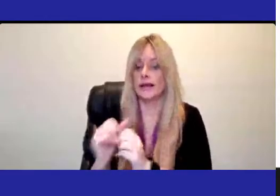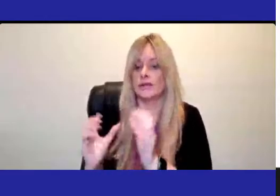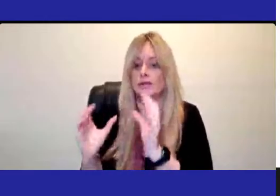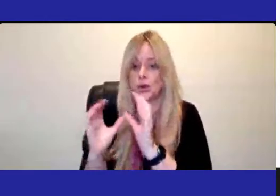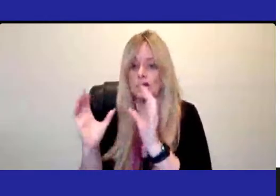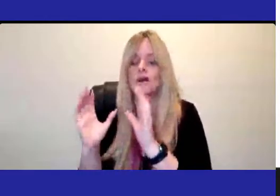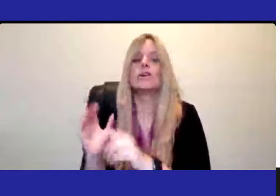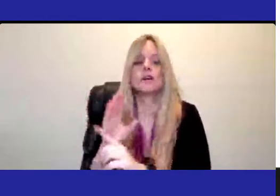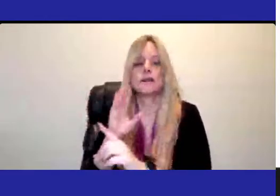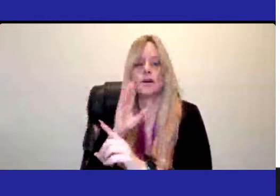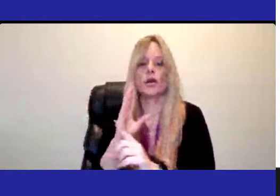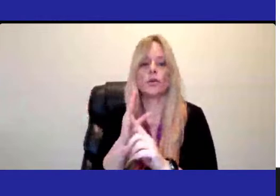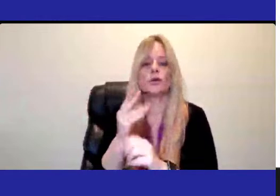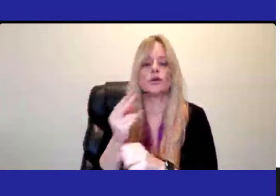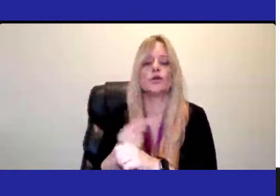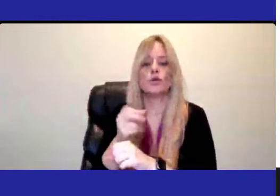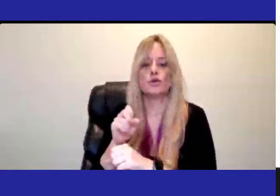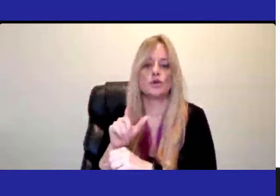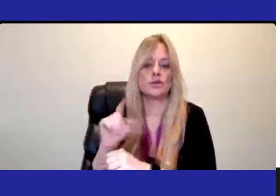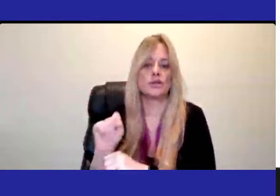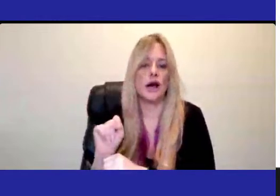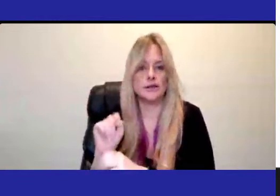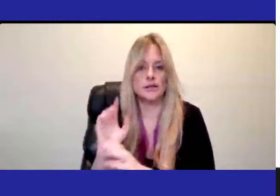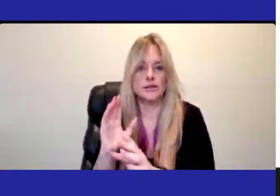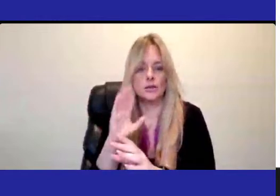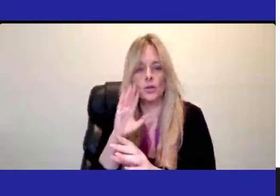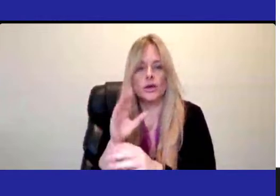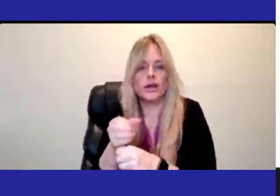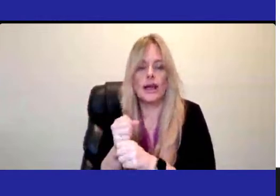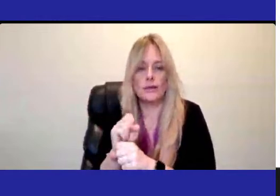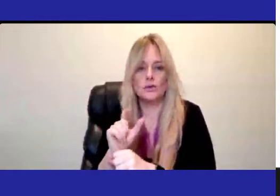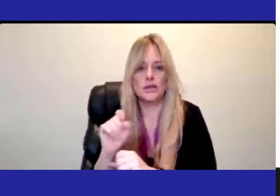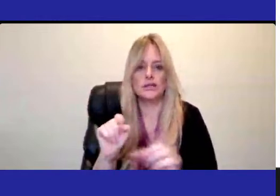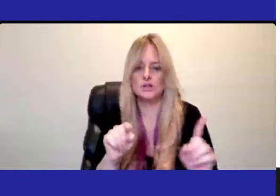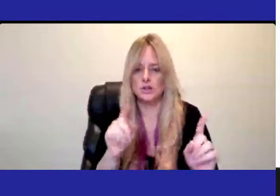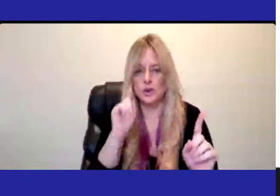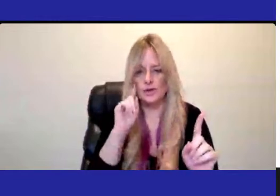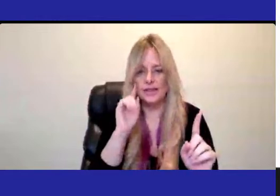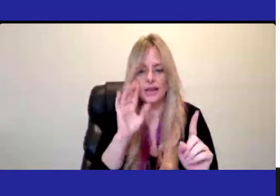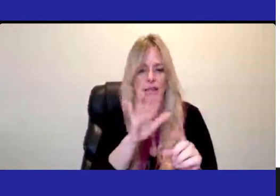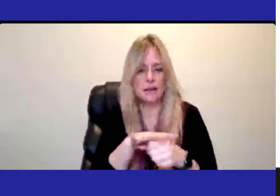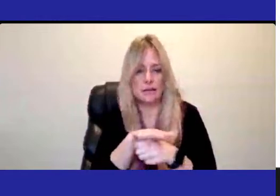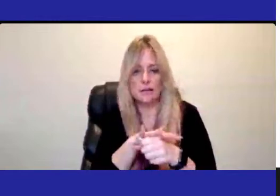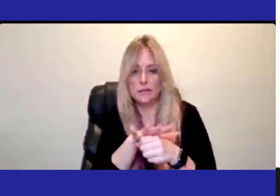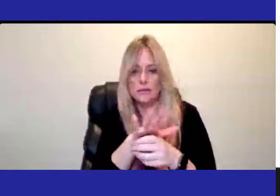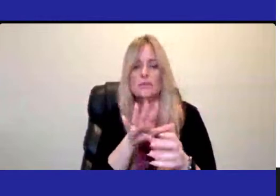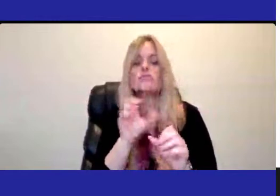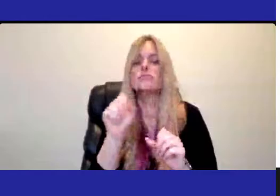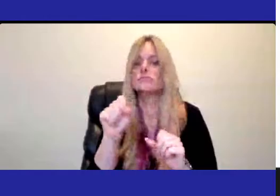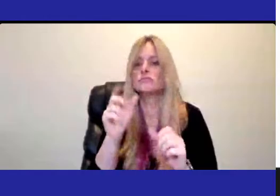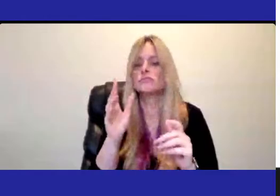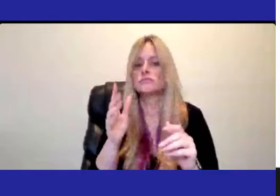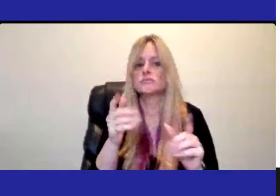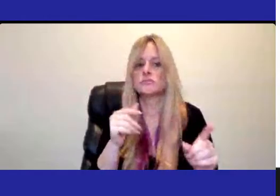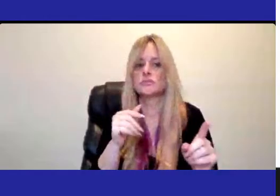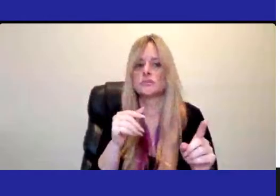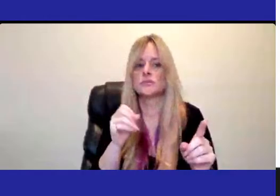use the actual slots as the slots as they do you have a currently site exist. right now where you're thinking mainly of, or We do. going too